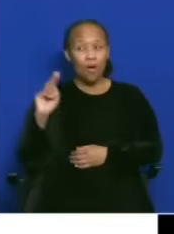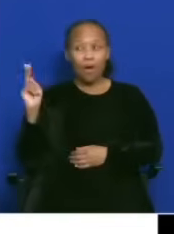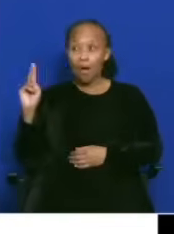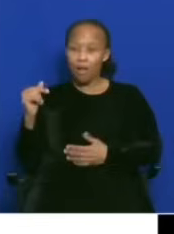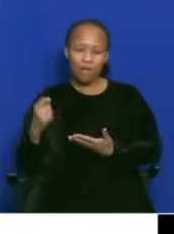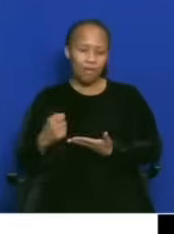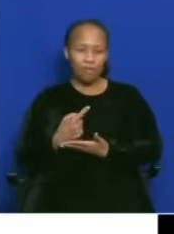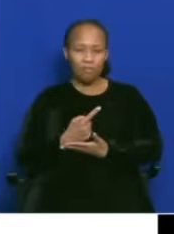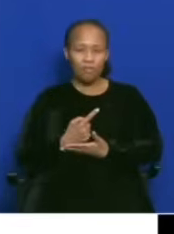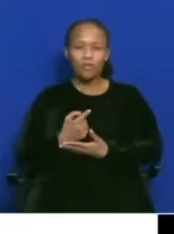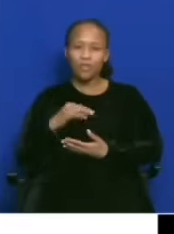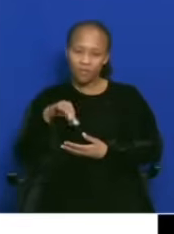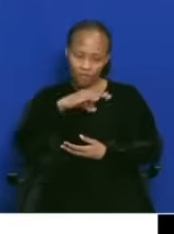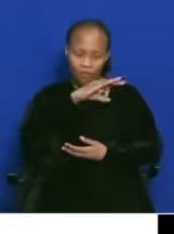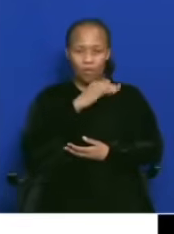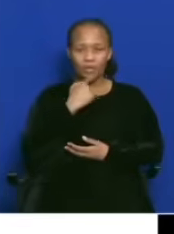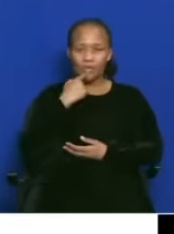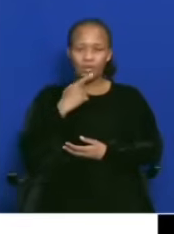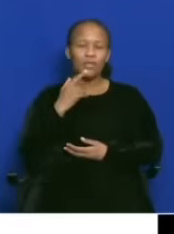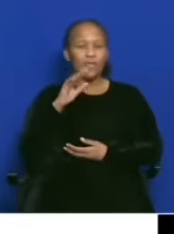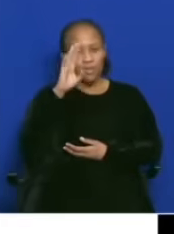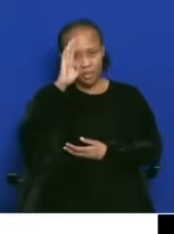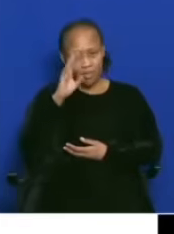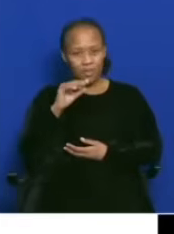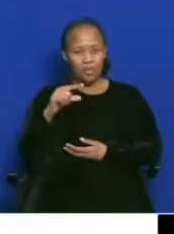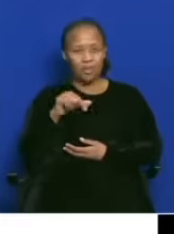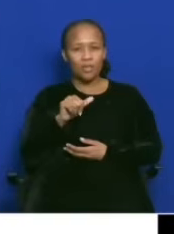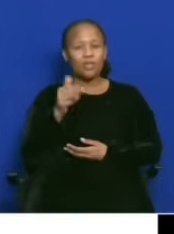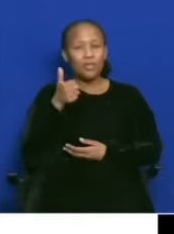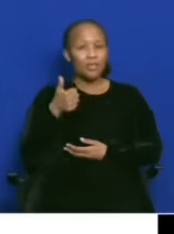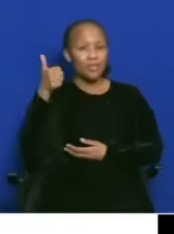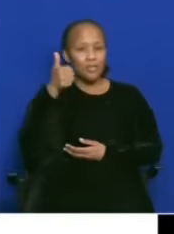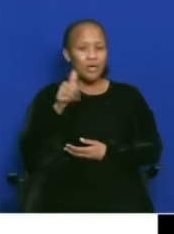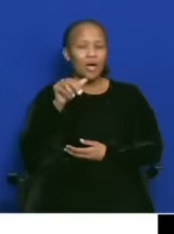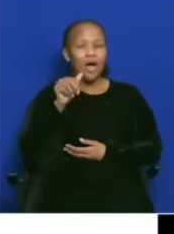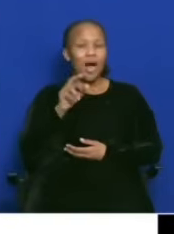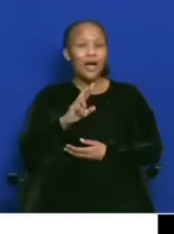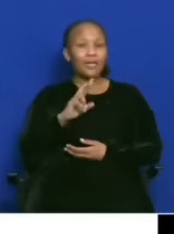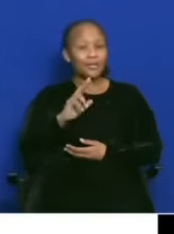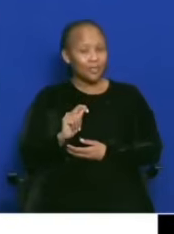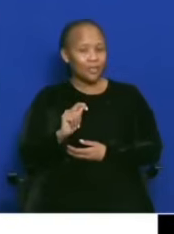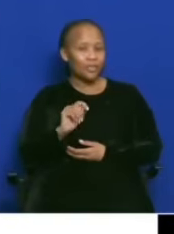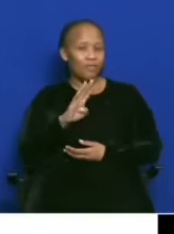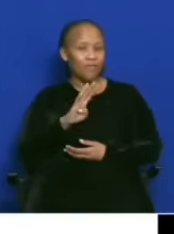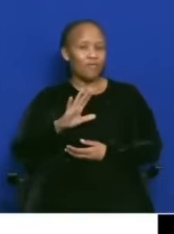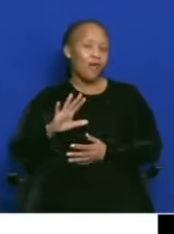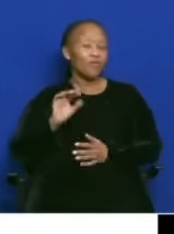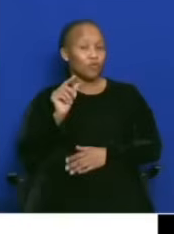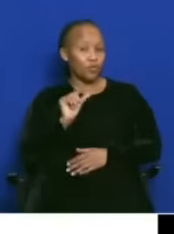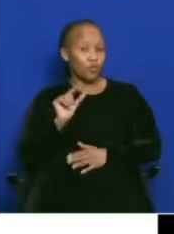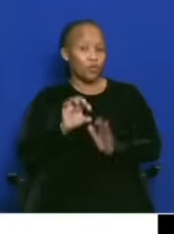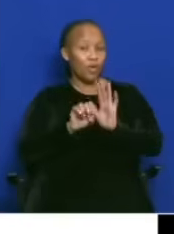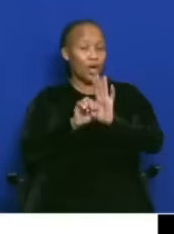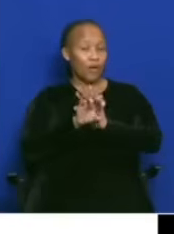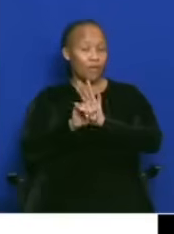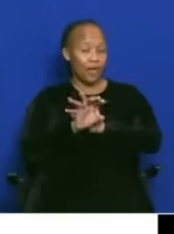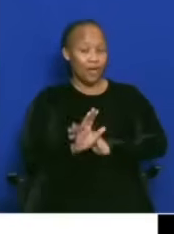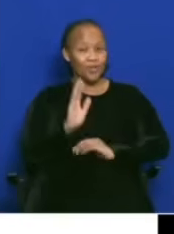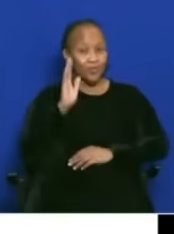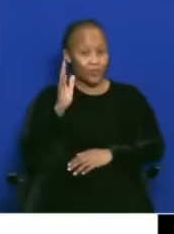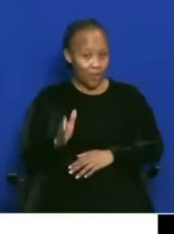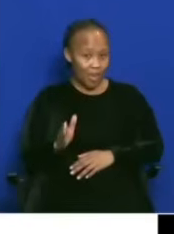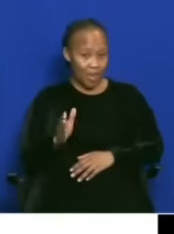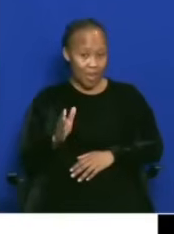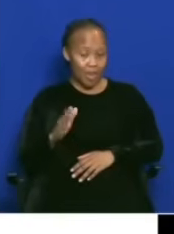"Dear Gen, RT45 will be advertised soon, just to give you a heads up." So if you recall,